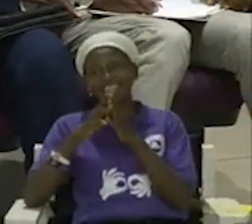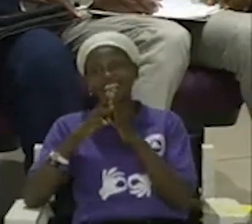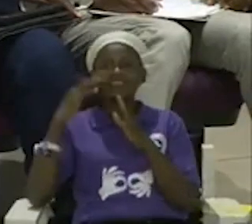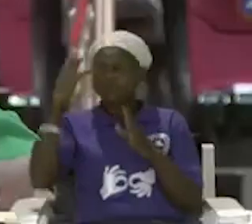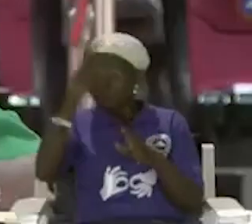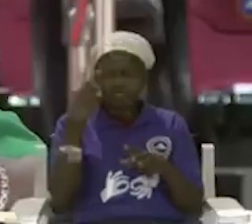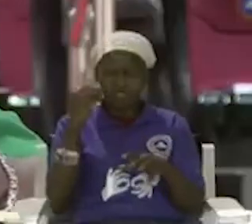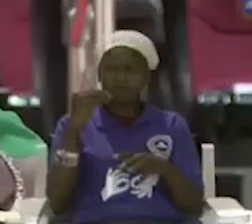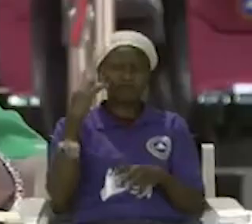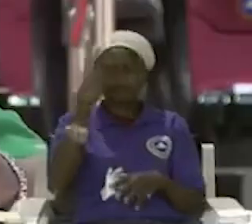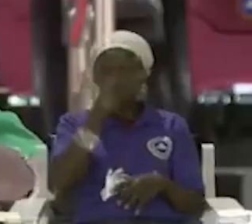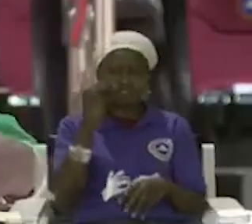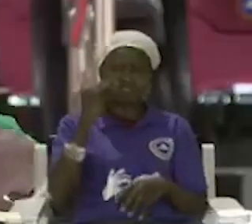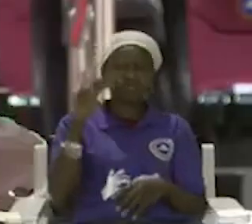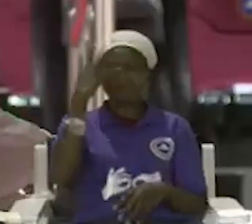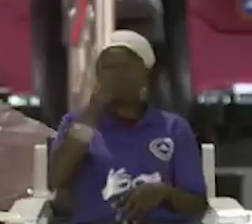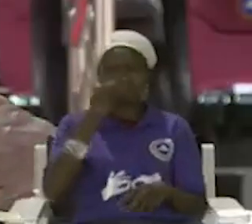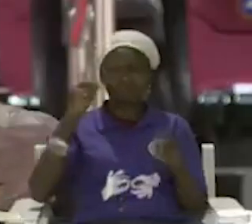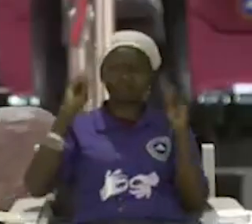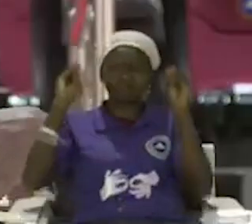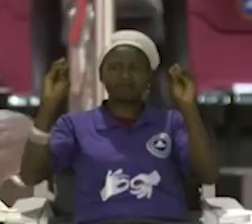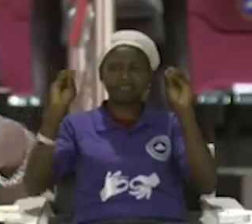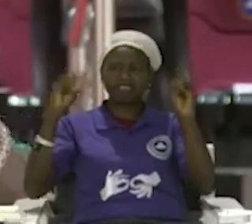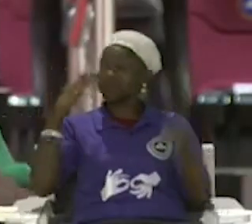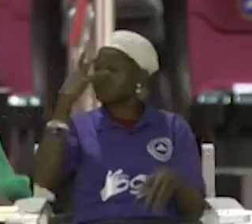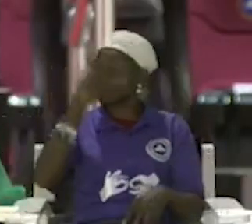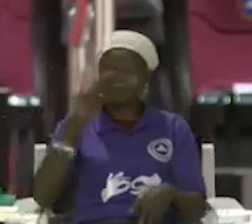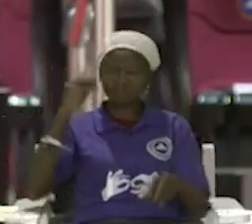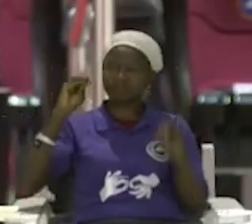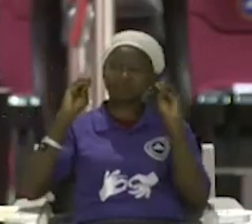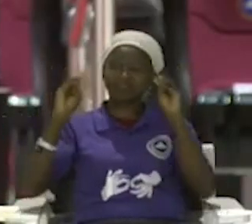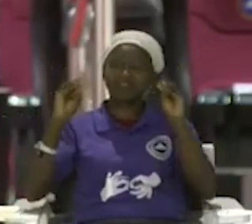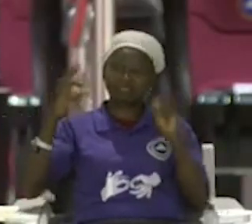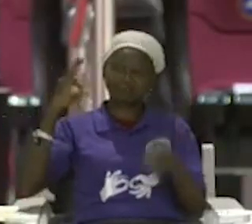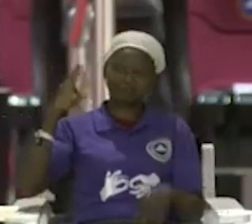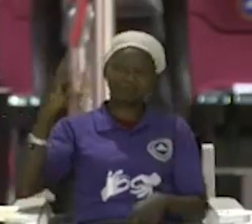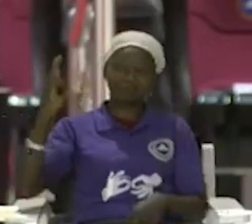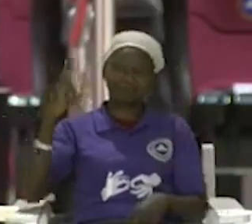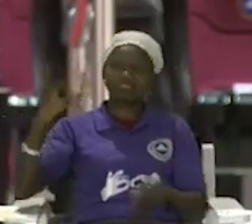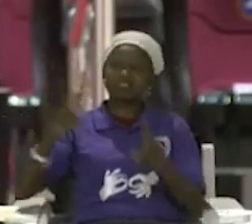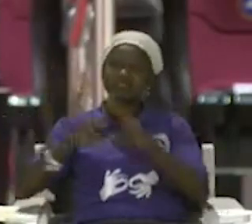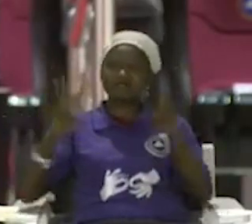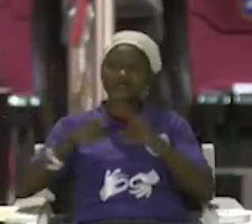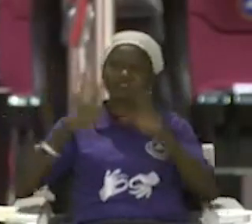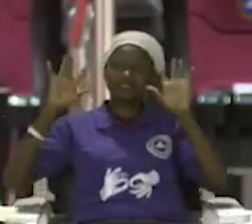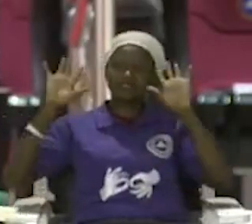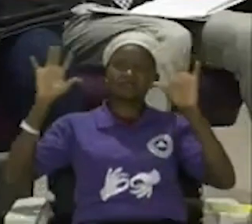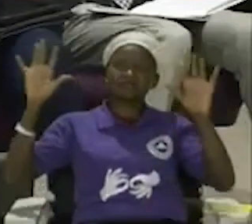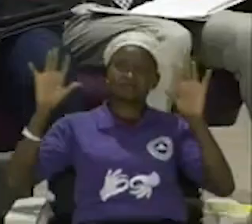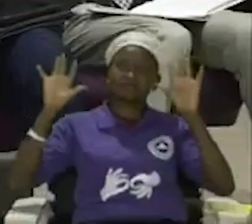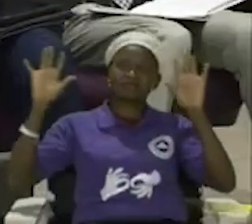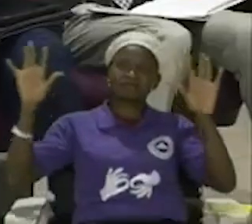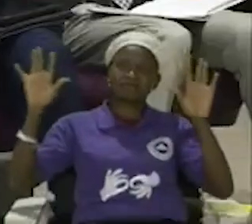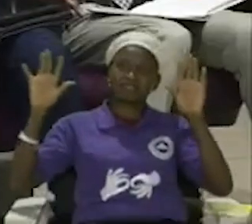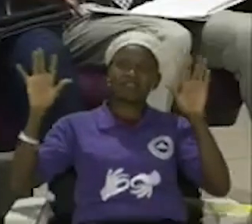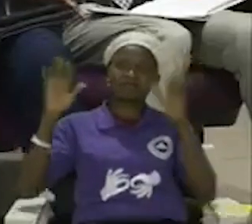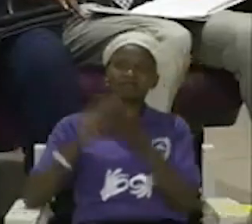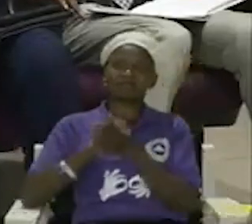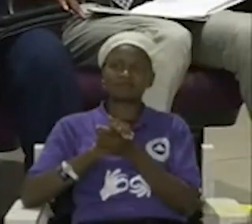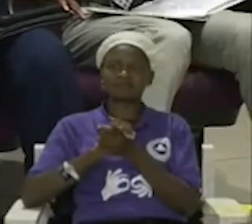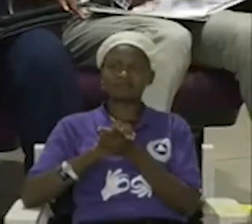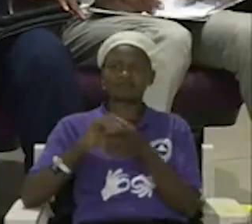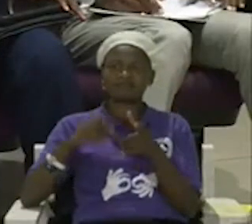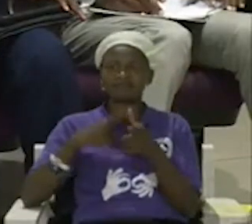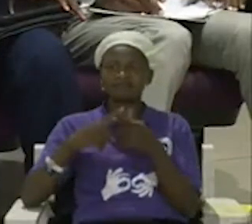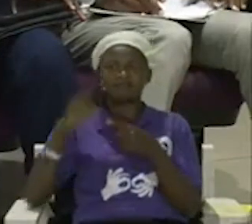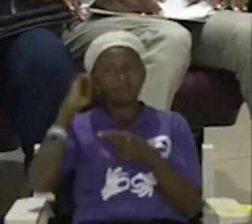Beautiful, beautiful teaching. Beautiful teaching. Very wonderful. And then I